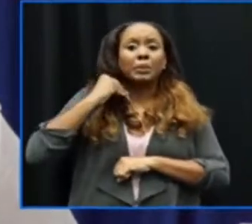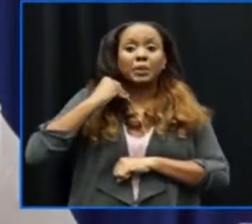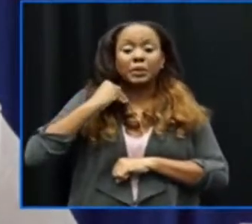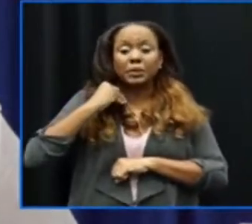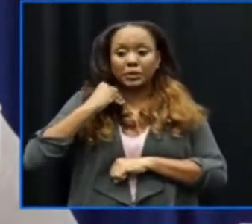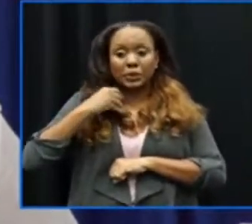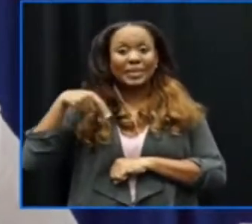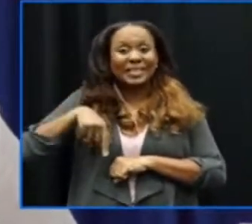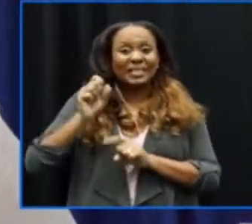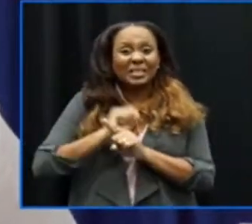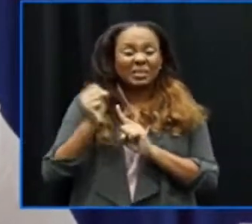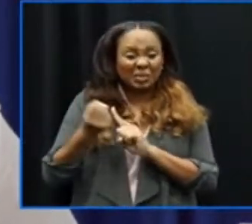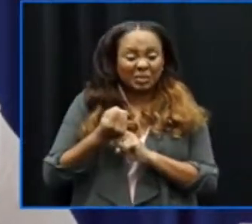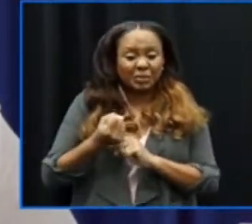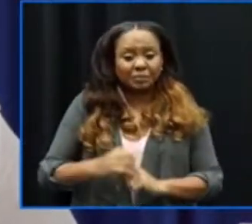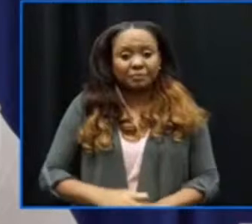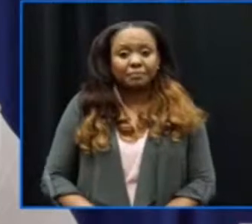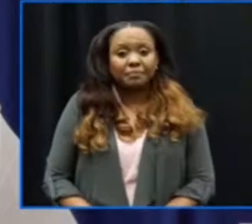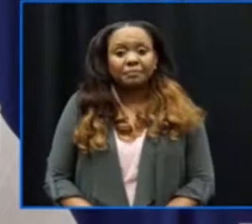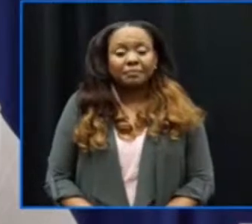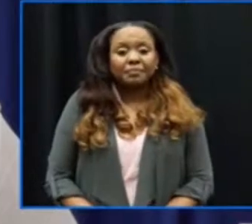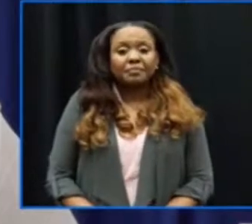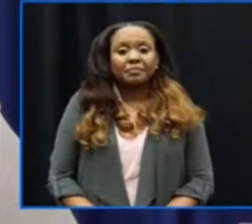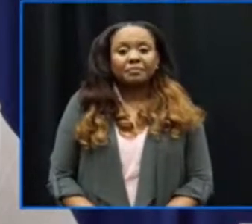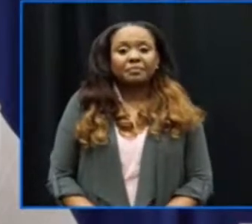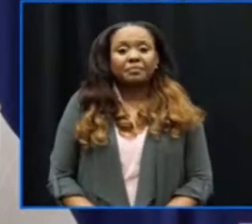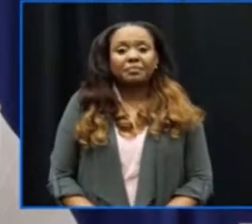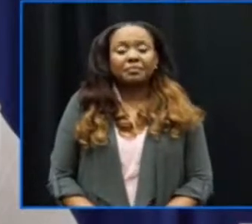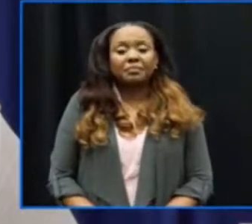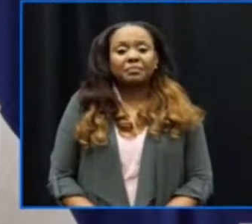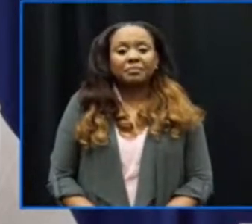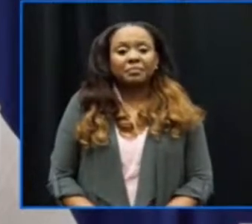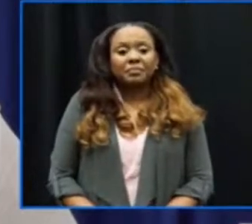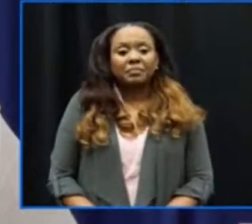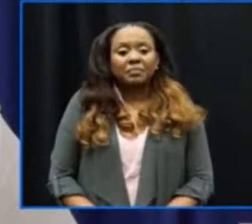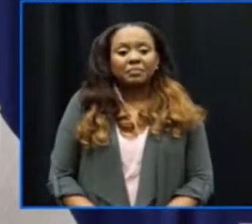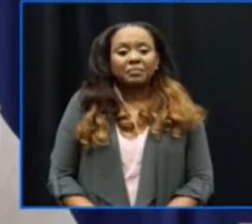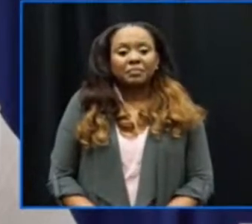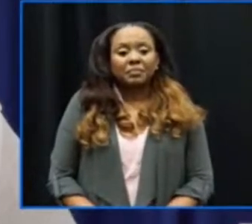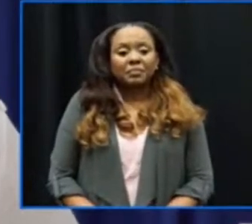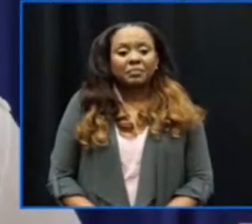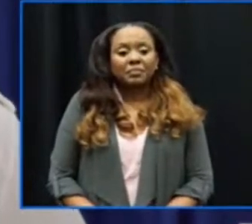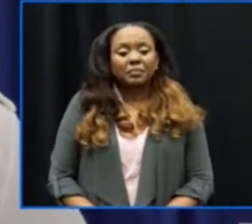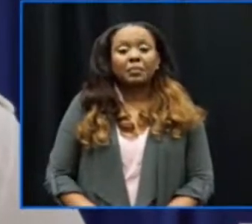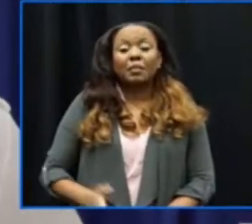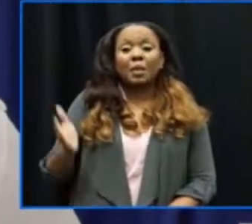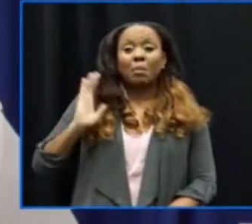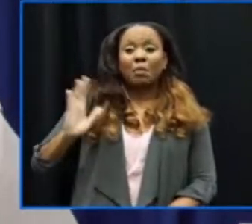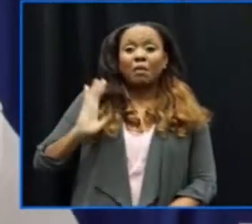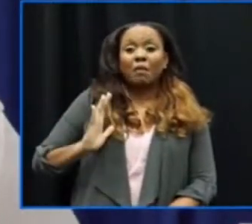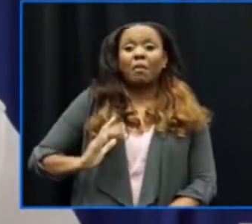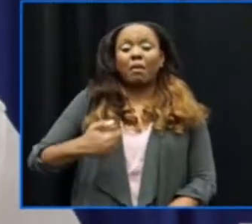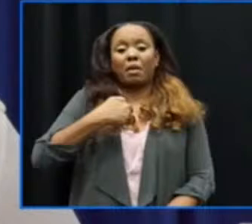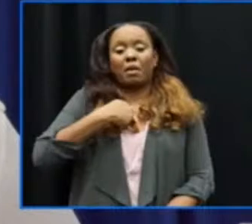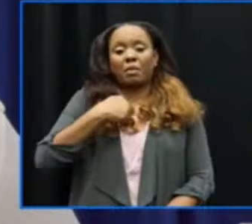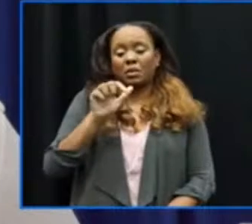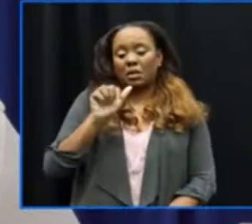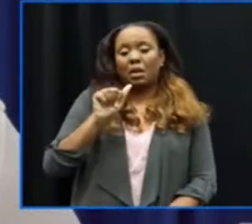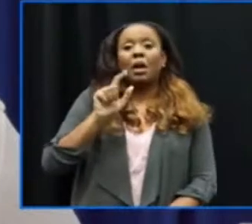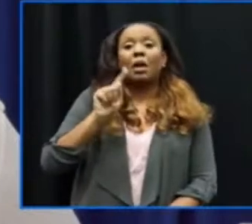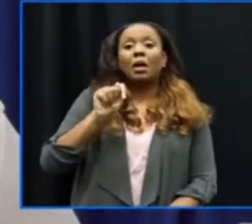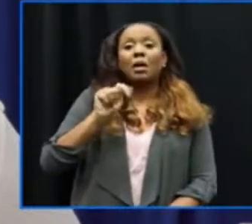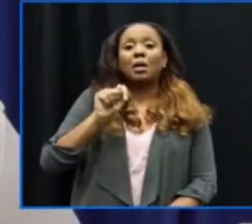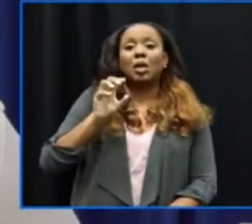a previous life, I was there as Attorney General when the then Prime Minister, Mr. Owen